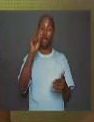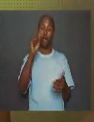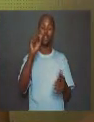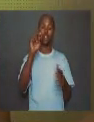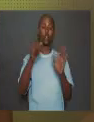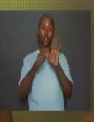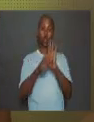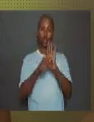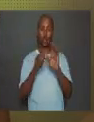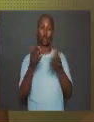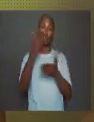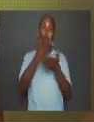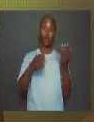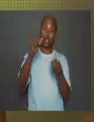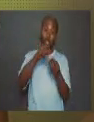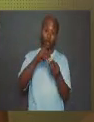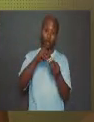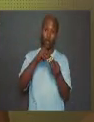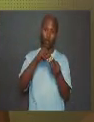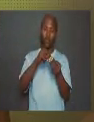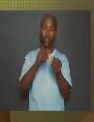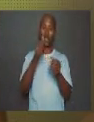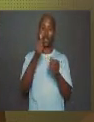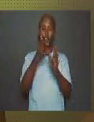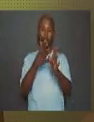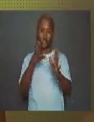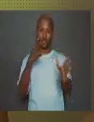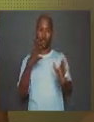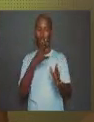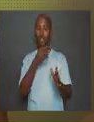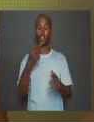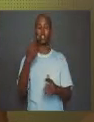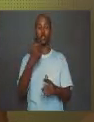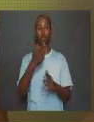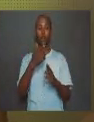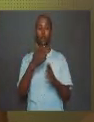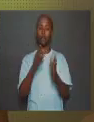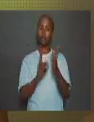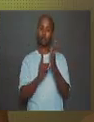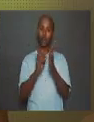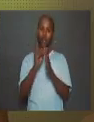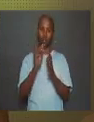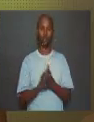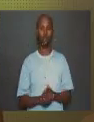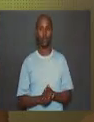find the partial sum of arithmetic and geometric